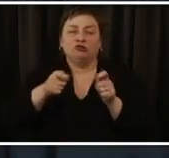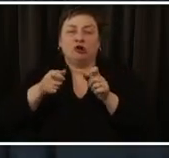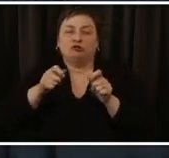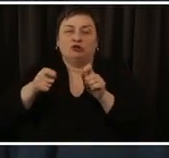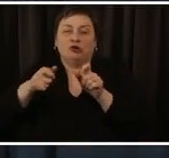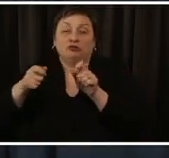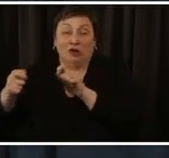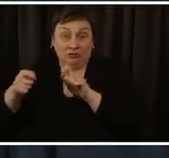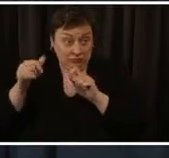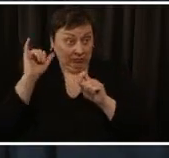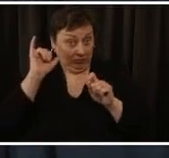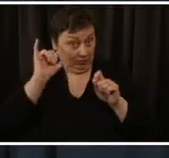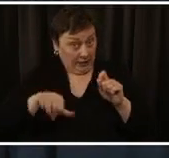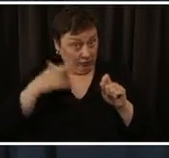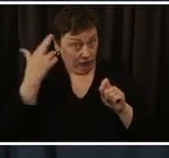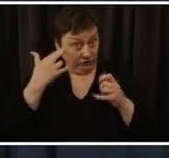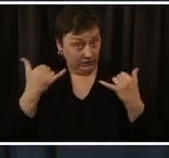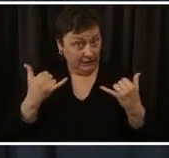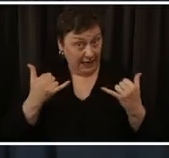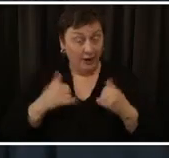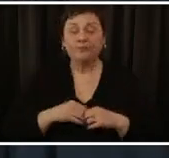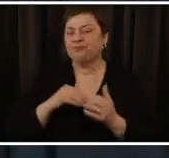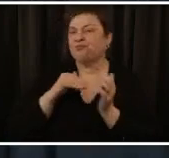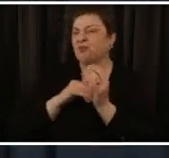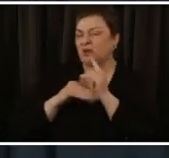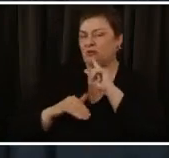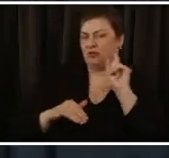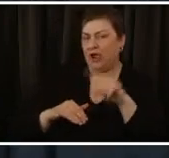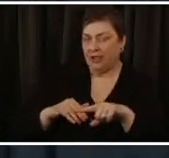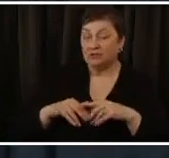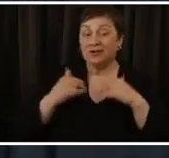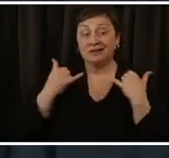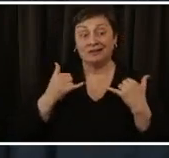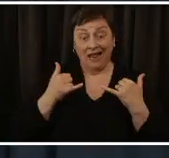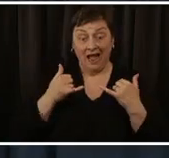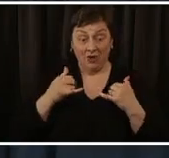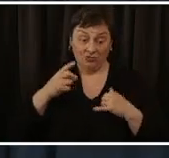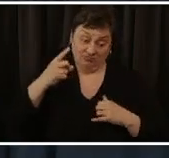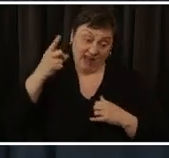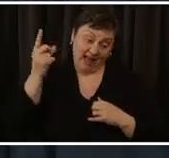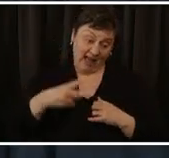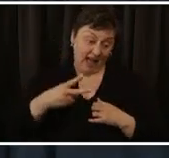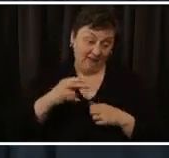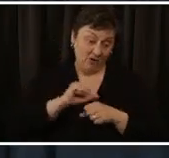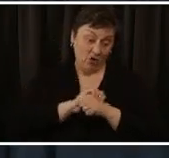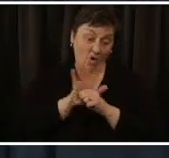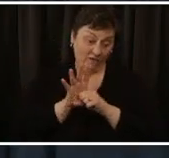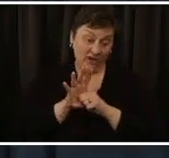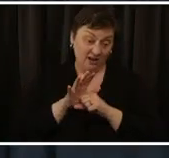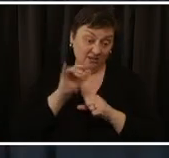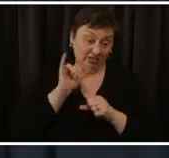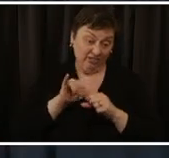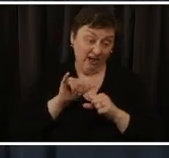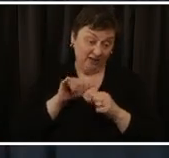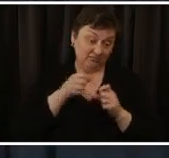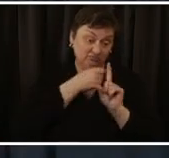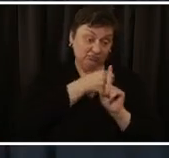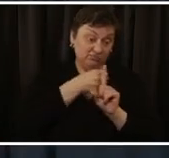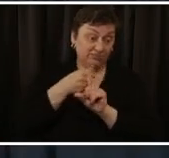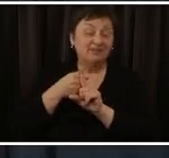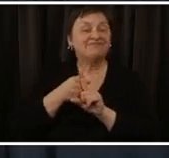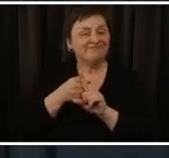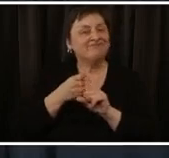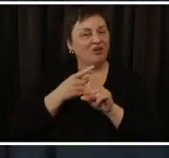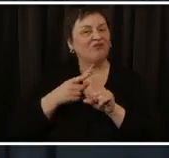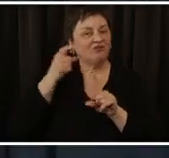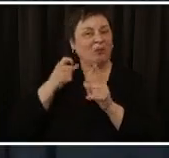Yeah, so at this point, we know that more than half of the cases that are occurring in Colorado are due to variants of concern. So these more transmissible variants